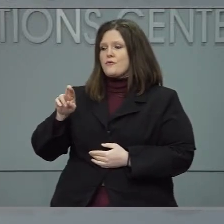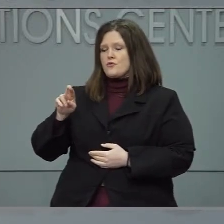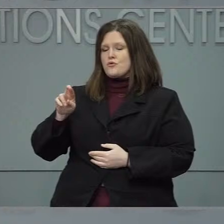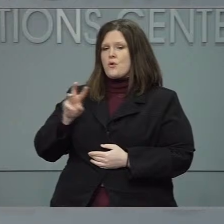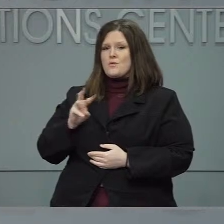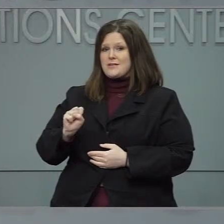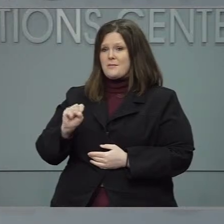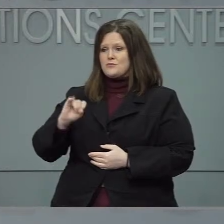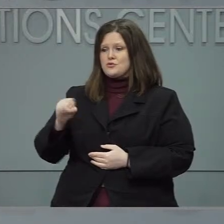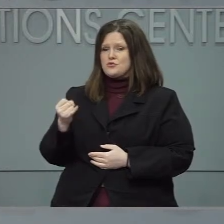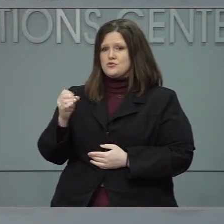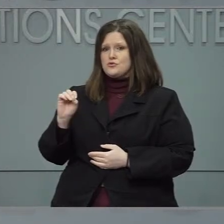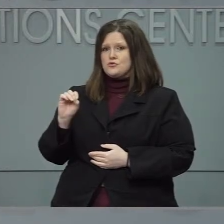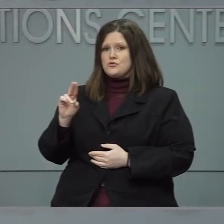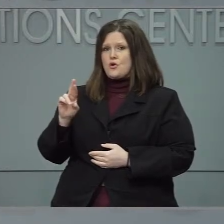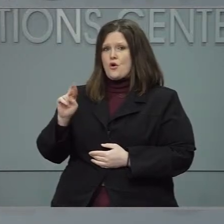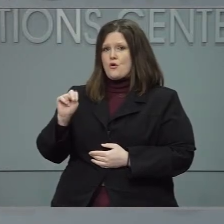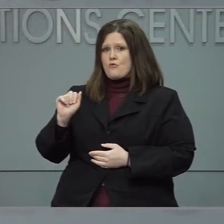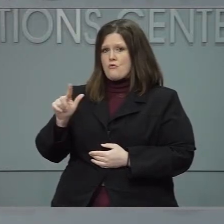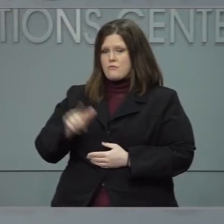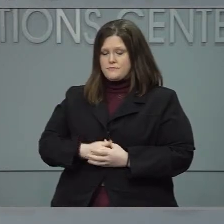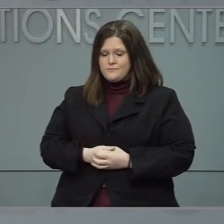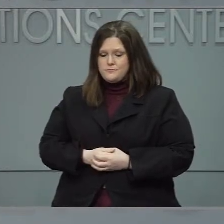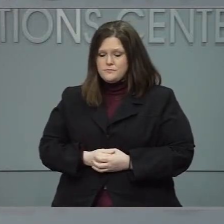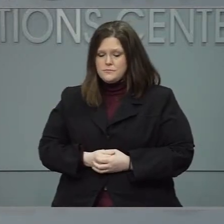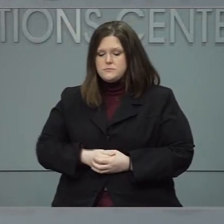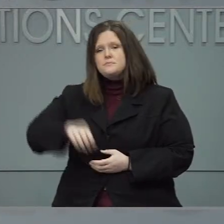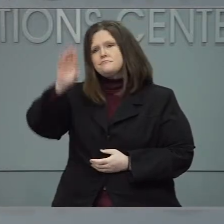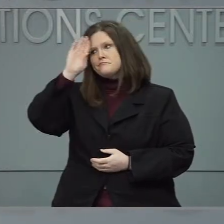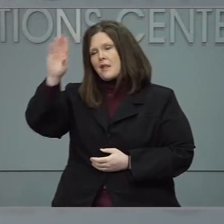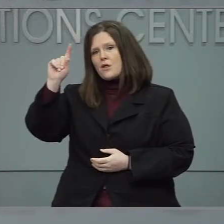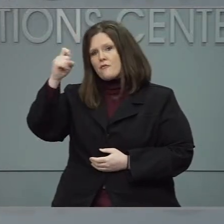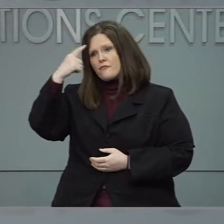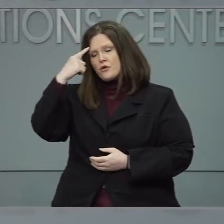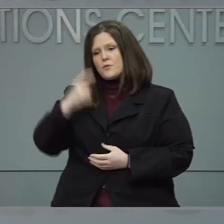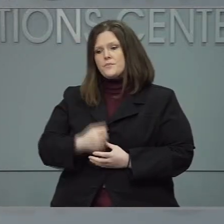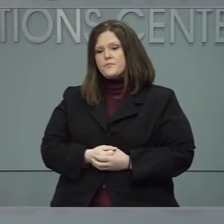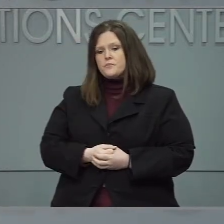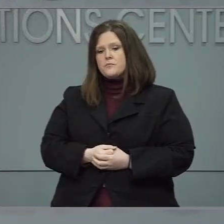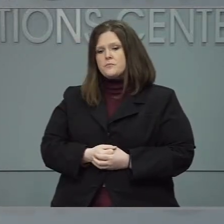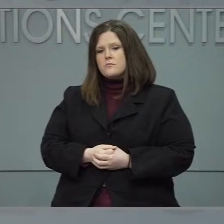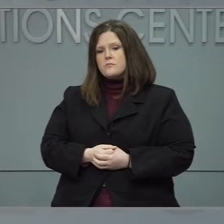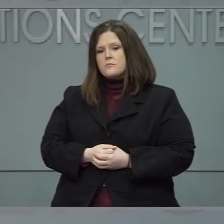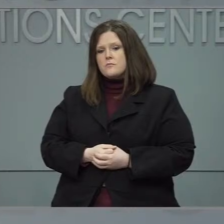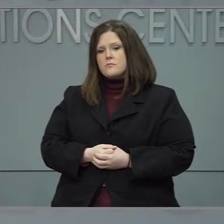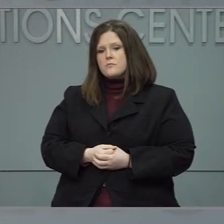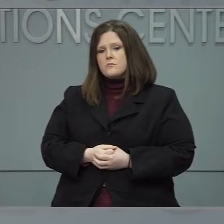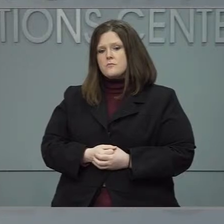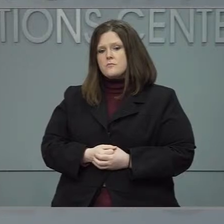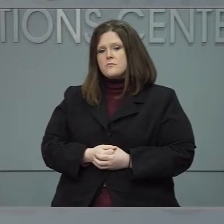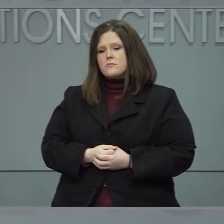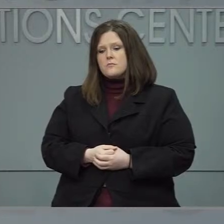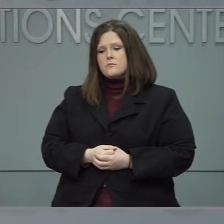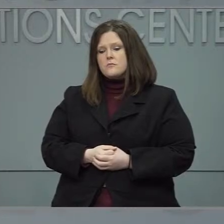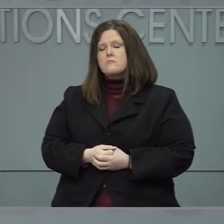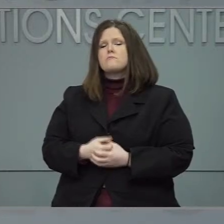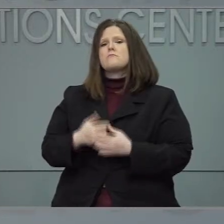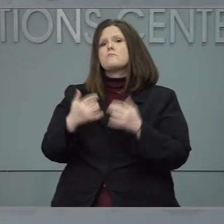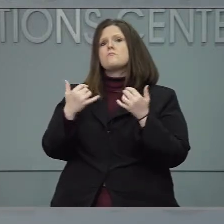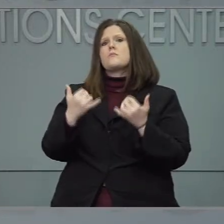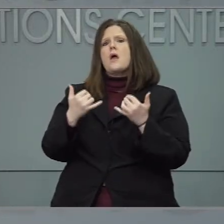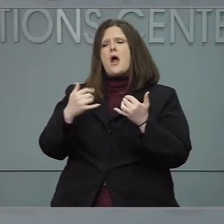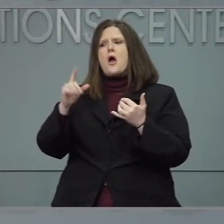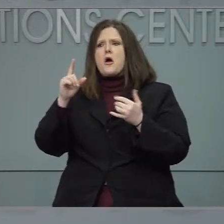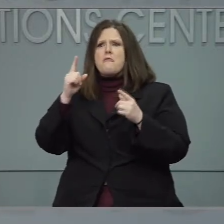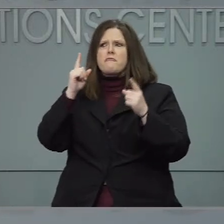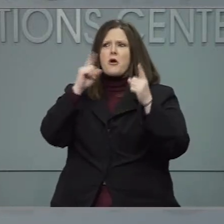Yes, Governor, this is Richard Craver with the Winston-Salem Journal. Given the nature of what you're discussing about phased-in reopening, there's been at